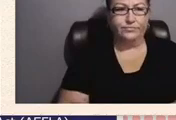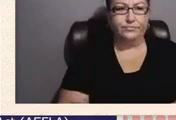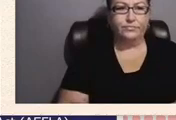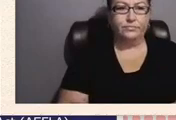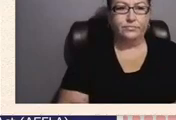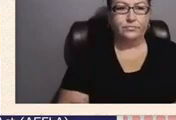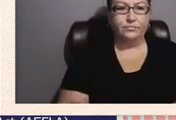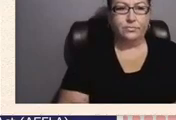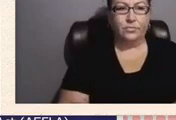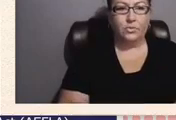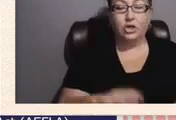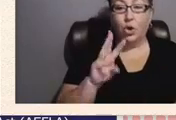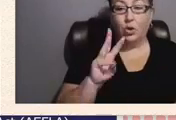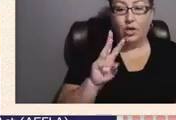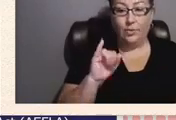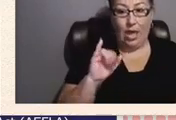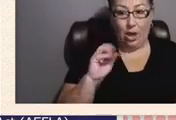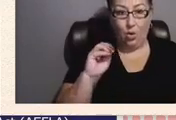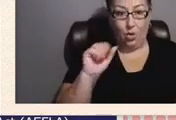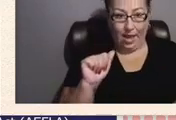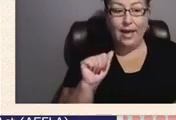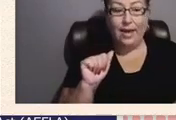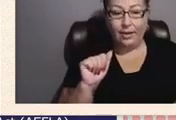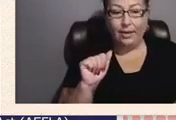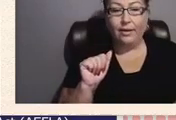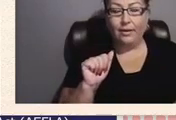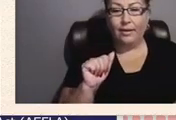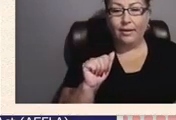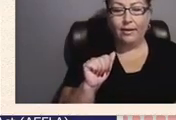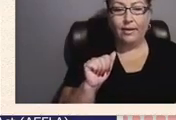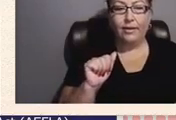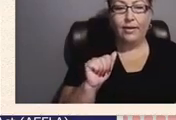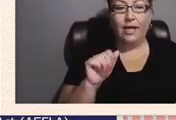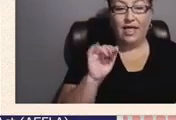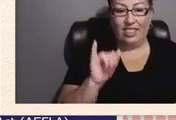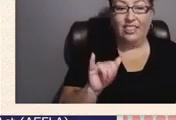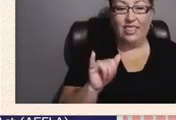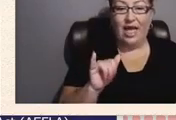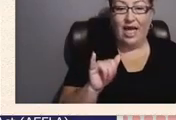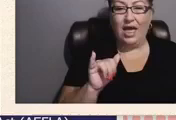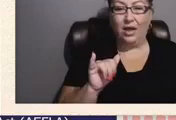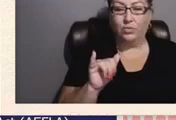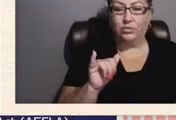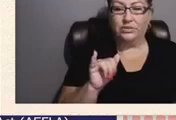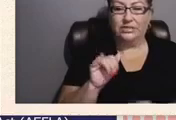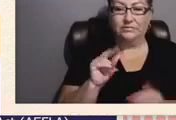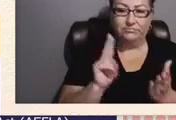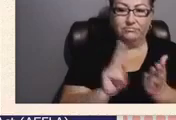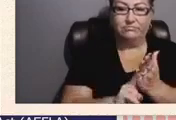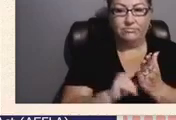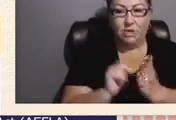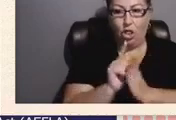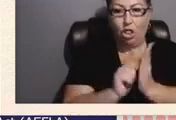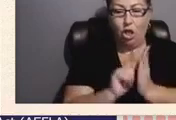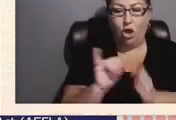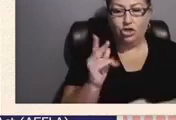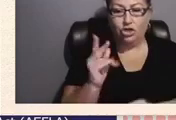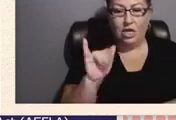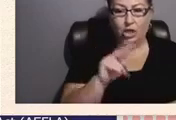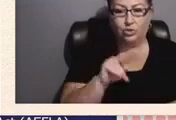So the Workforce Innovation and Opportunity Act, the WIOA, was signed into law on July 22,